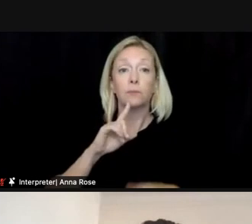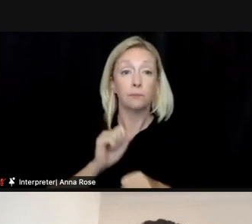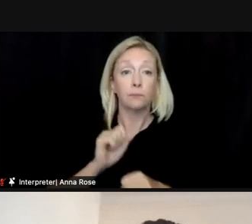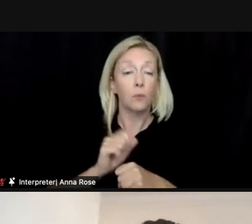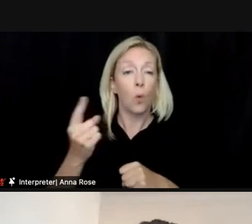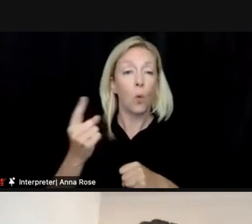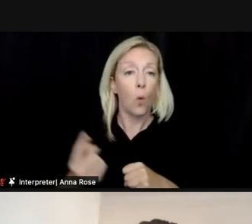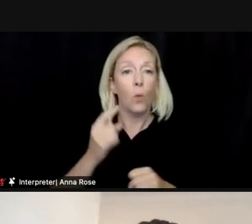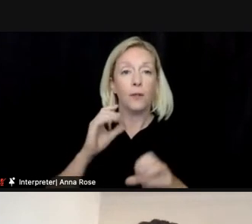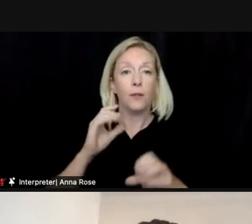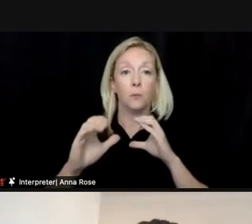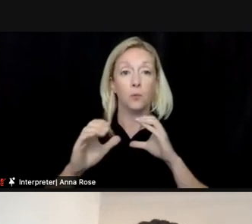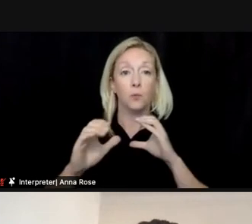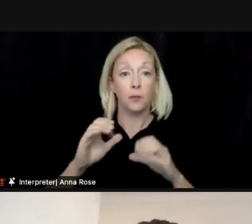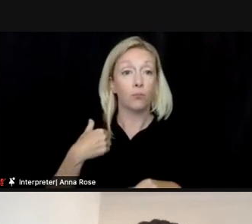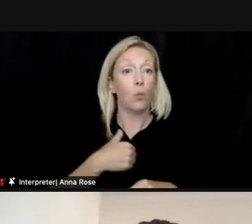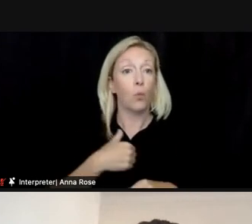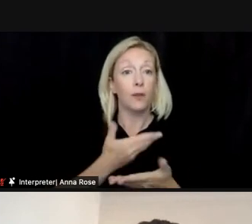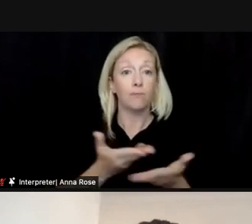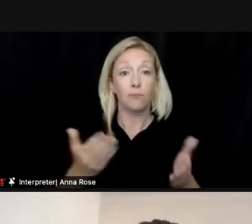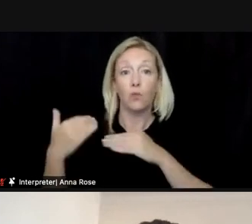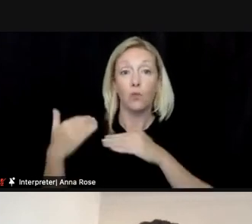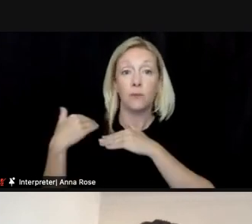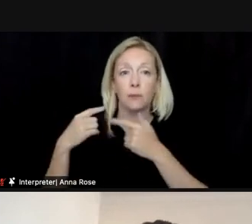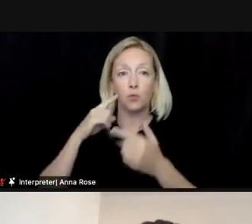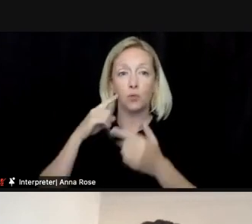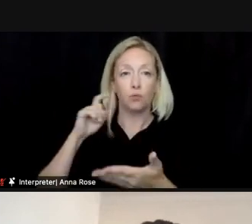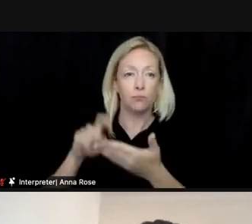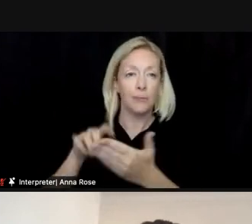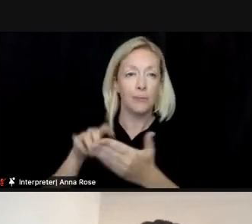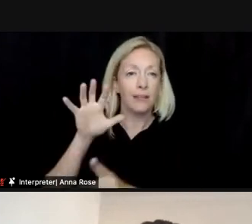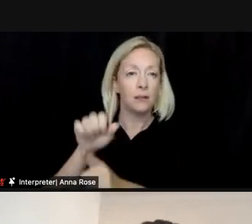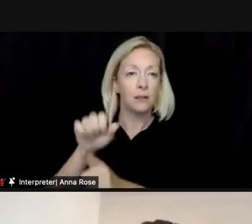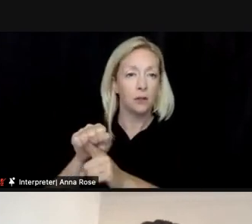on us to determine how and what they're communicating about.